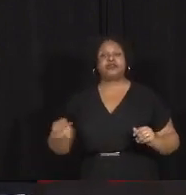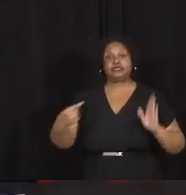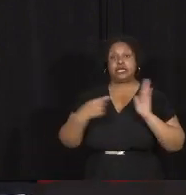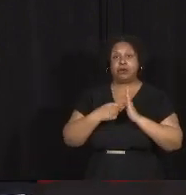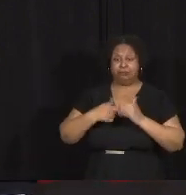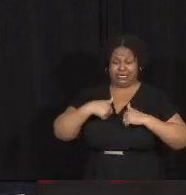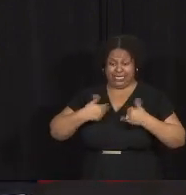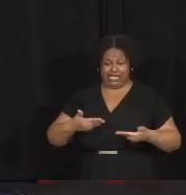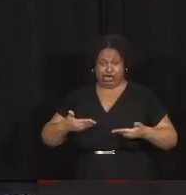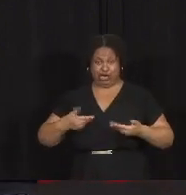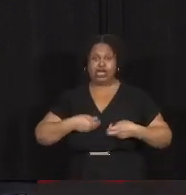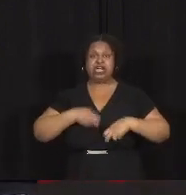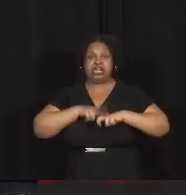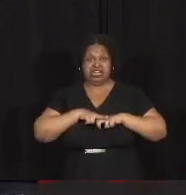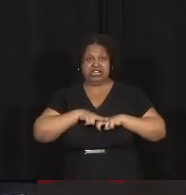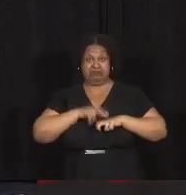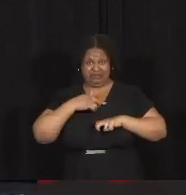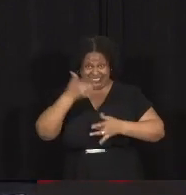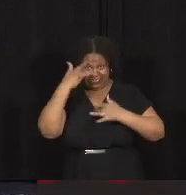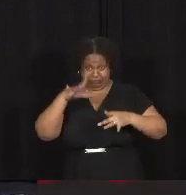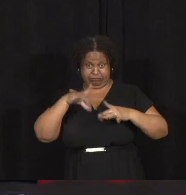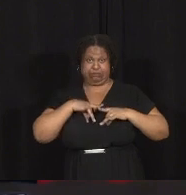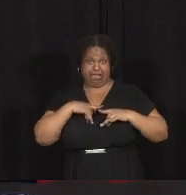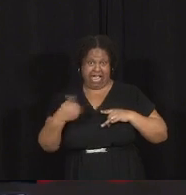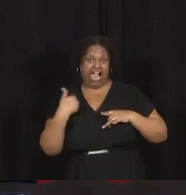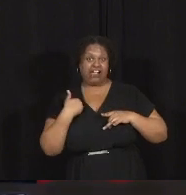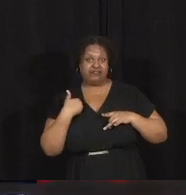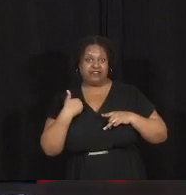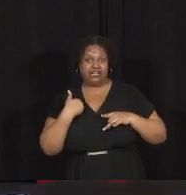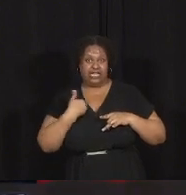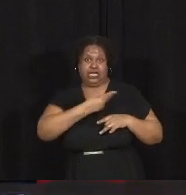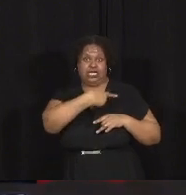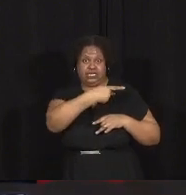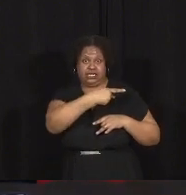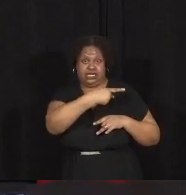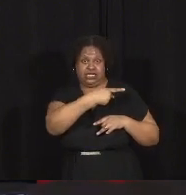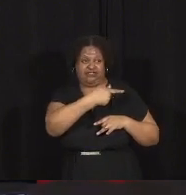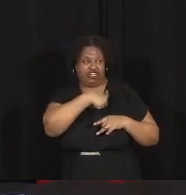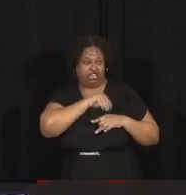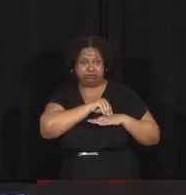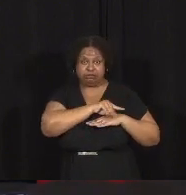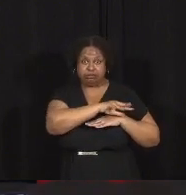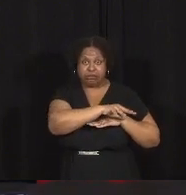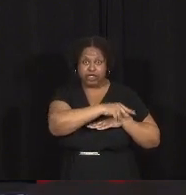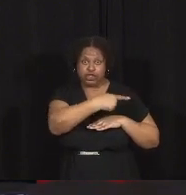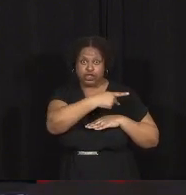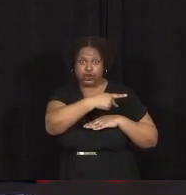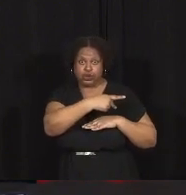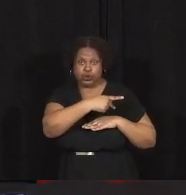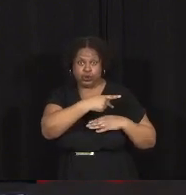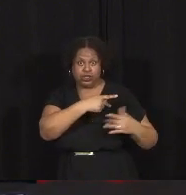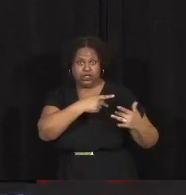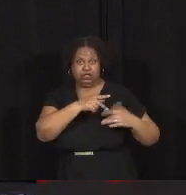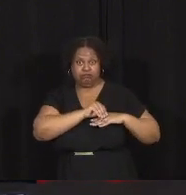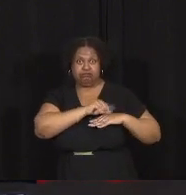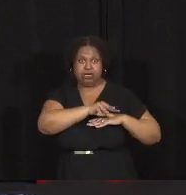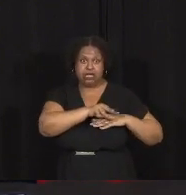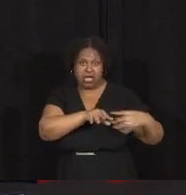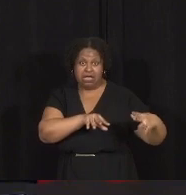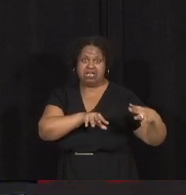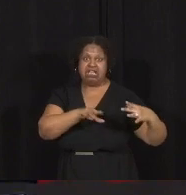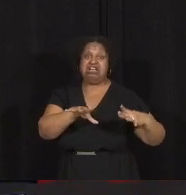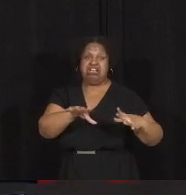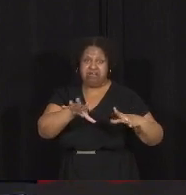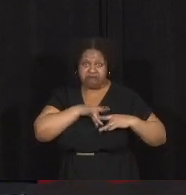to my 2 colleagues, that would mean that I had contributed to a